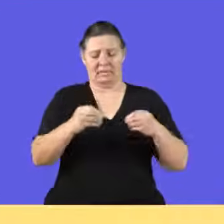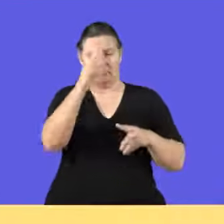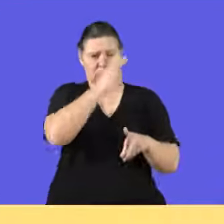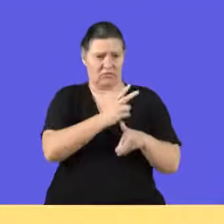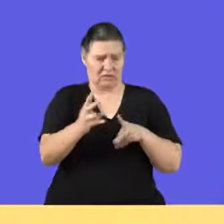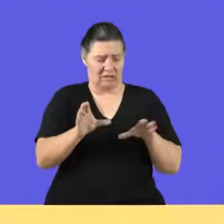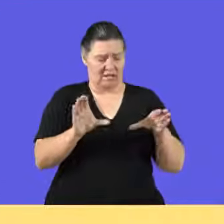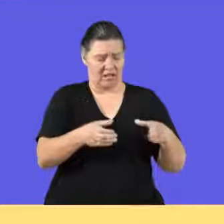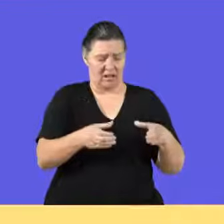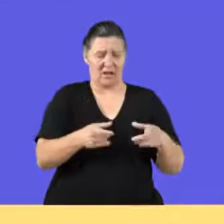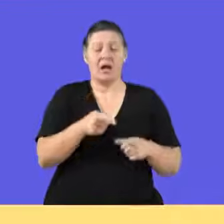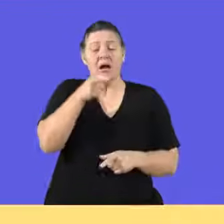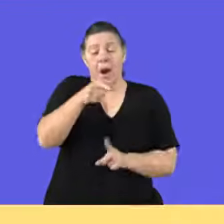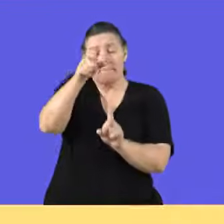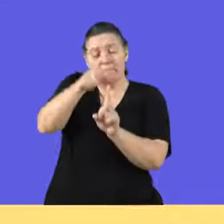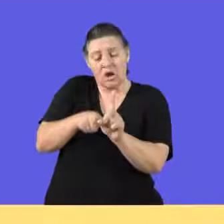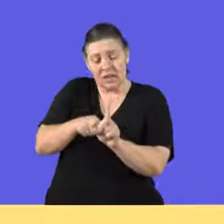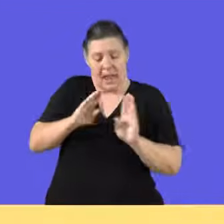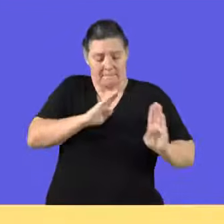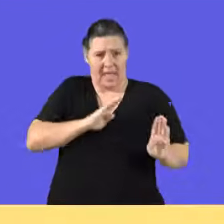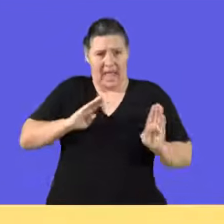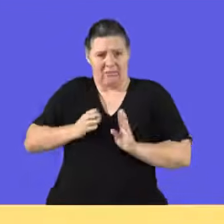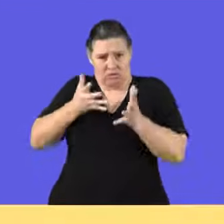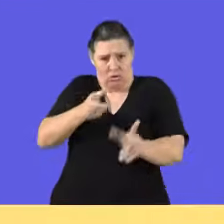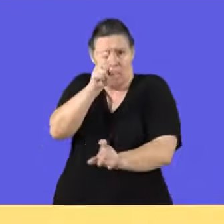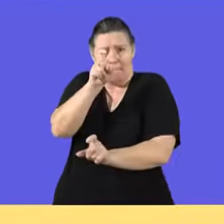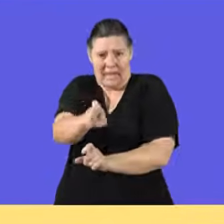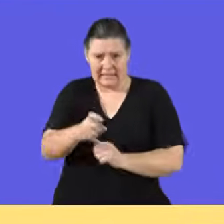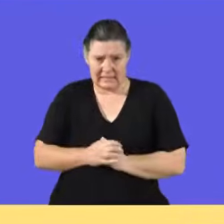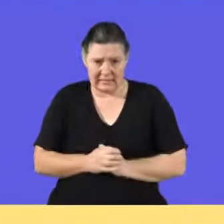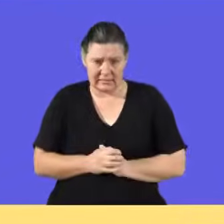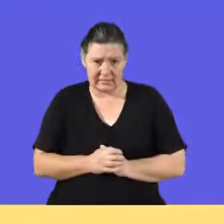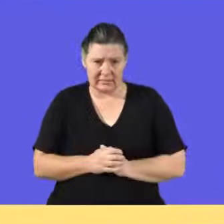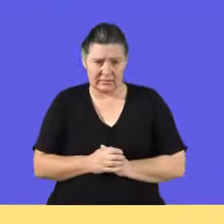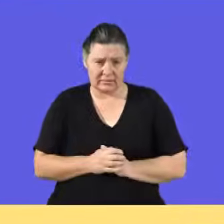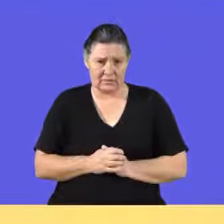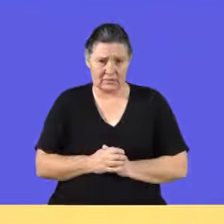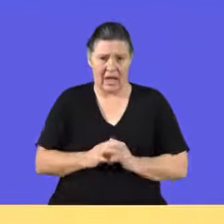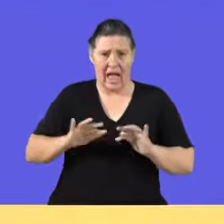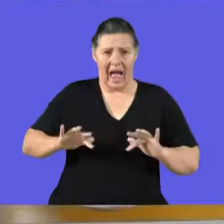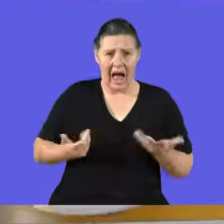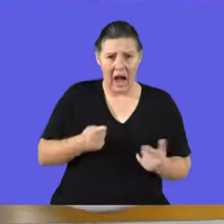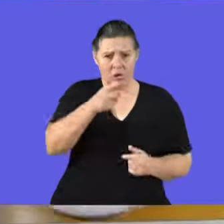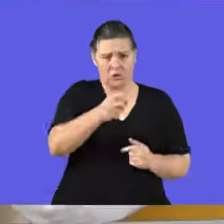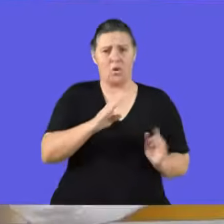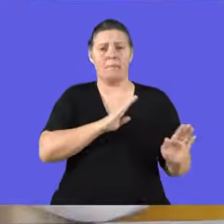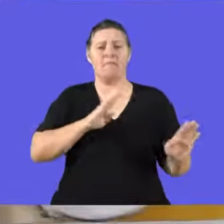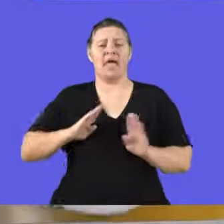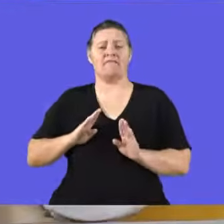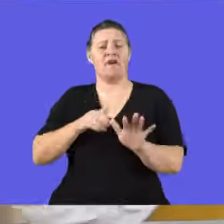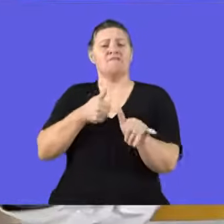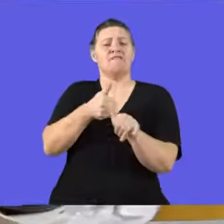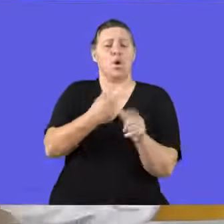of a profession according to which a person should behave. So when you talk about ethics, we're saying, how should